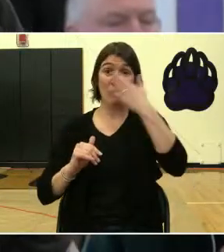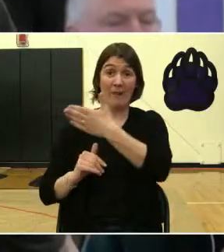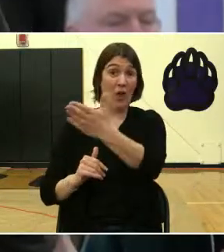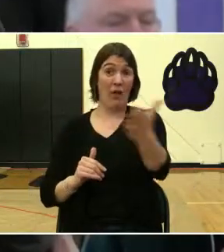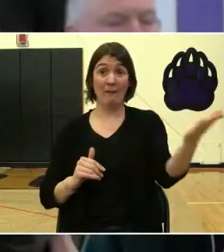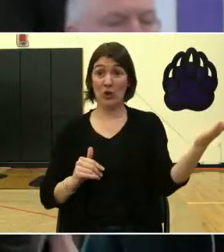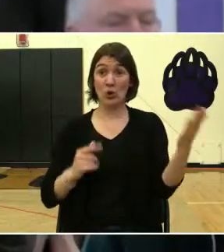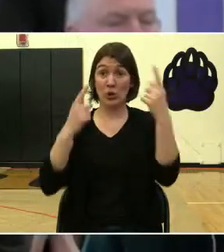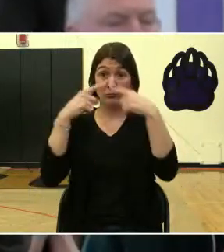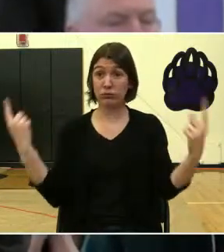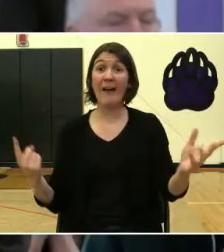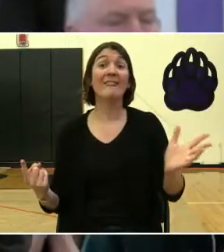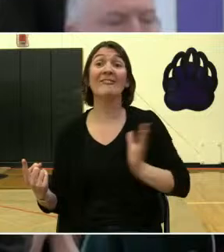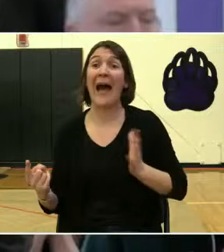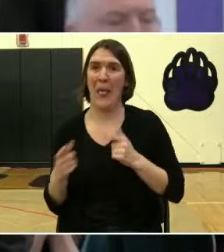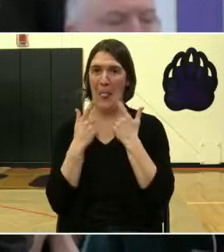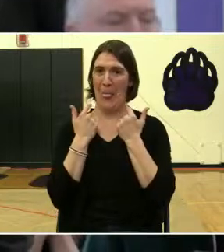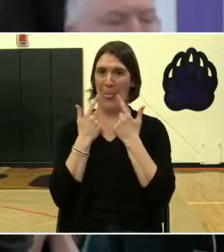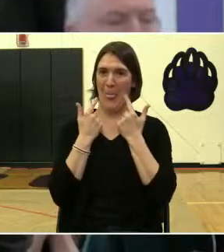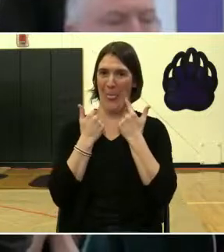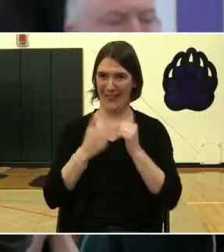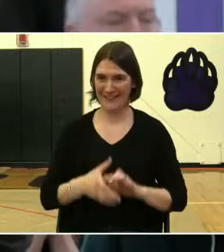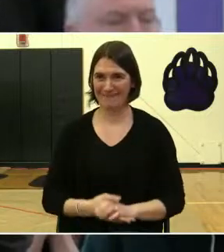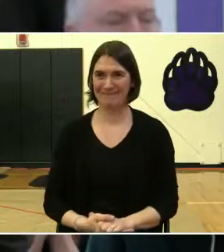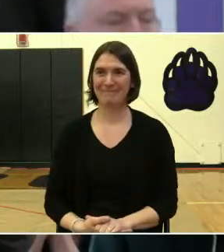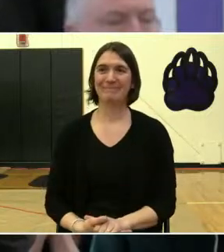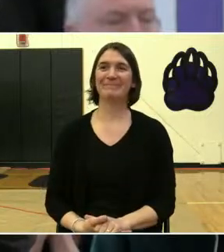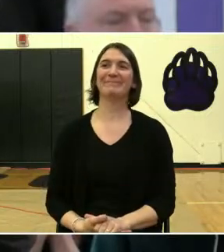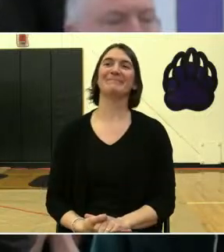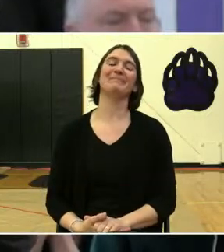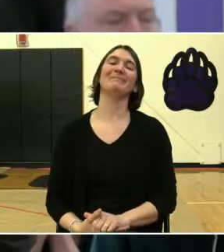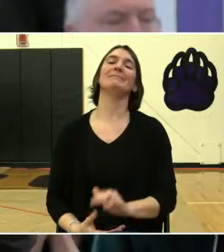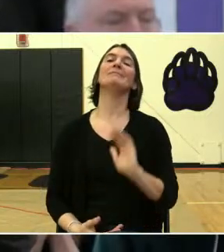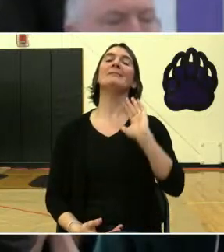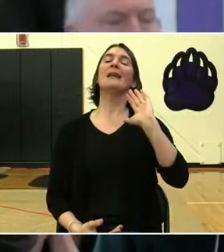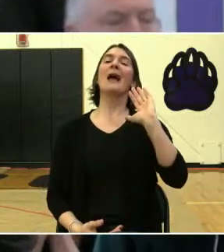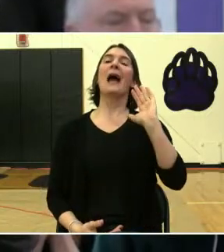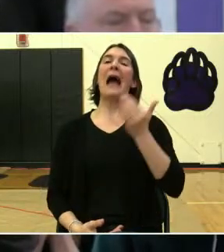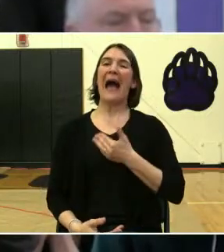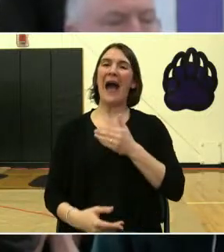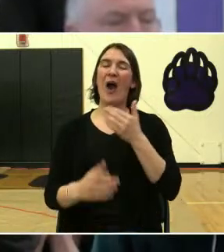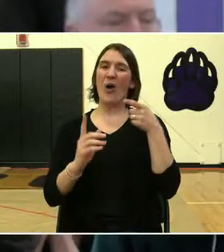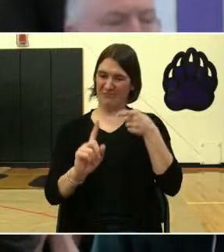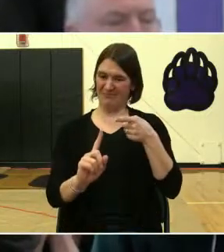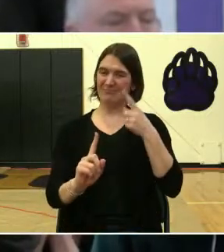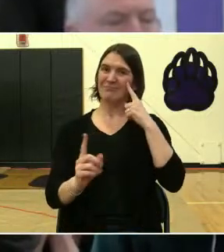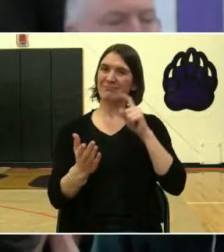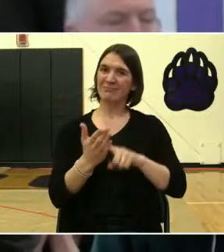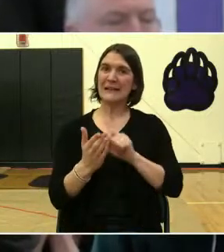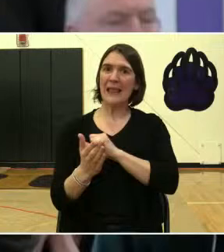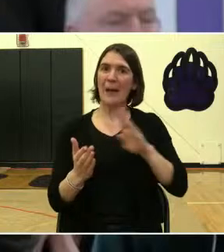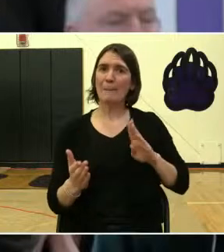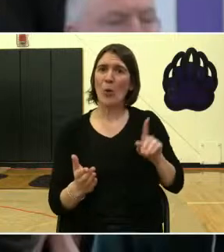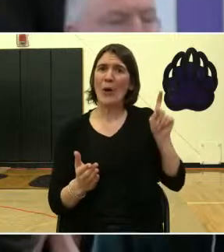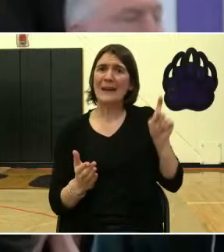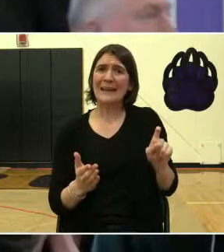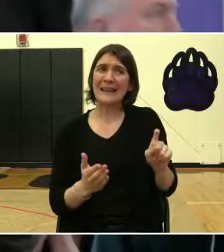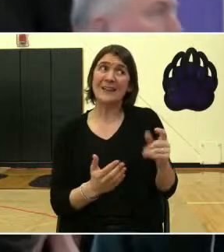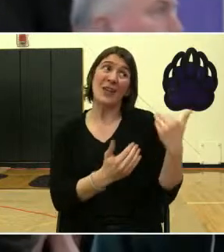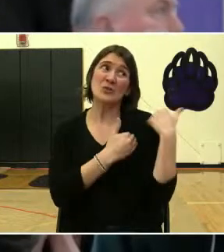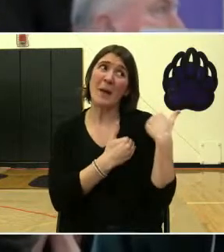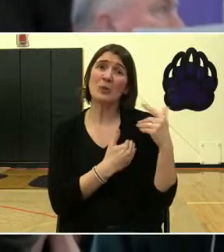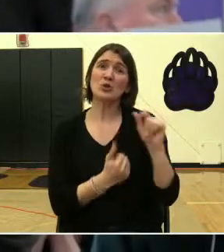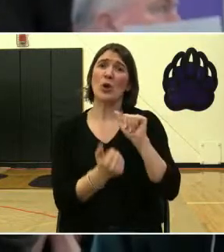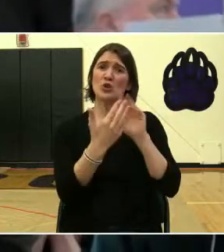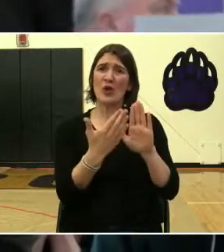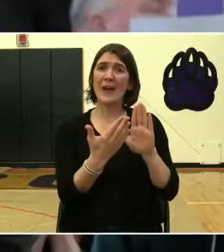of you but uh our point was that this was an issue issue that the select board really had a responsibility